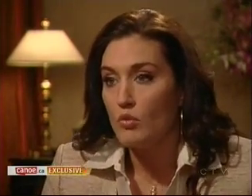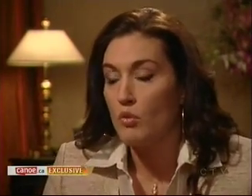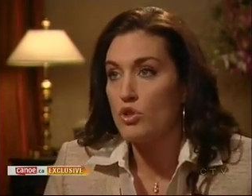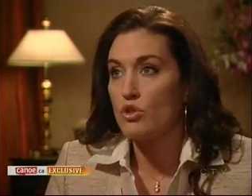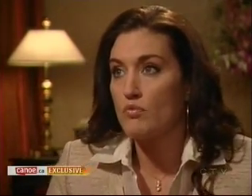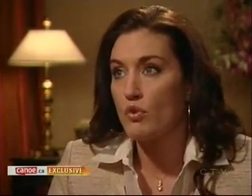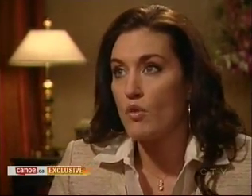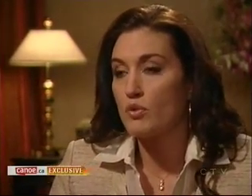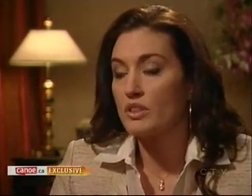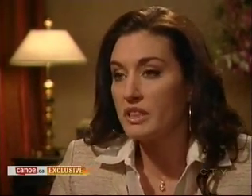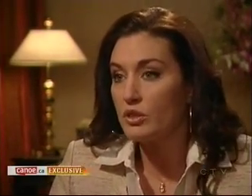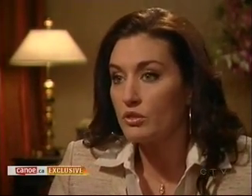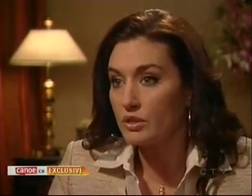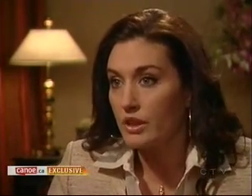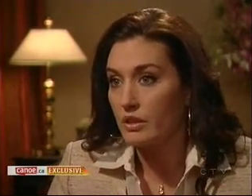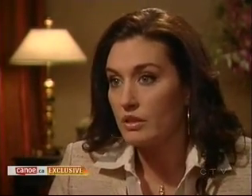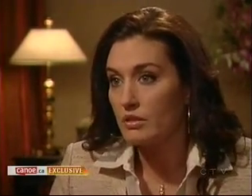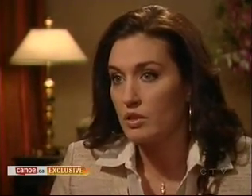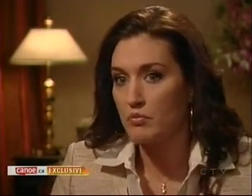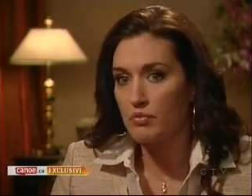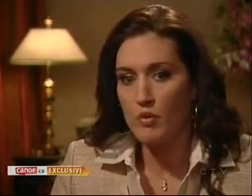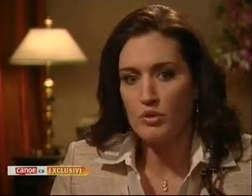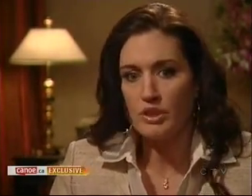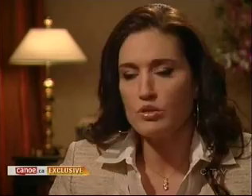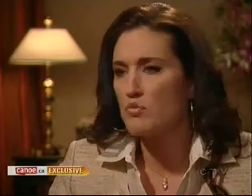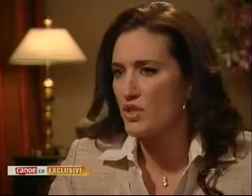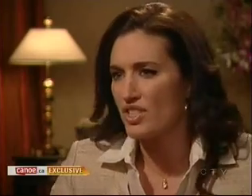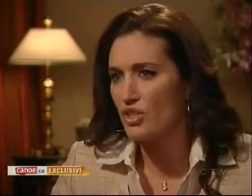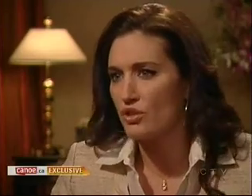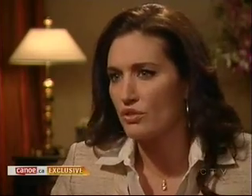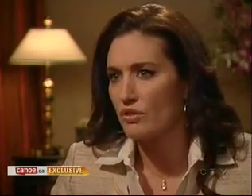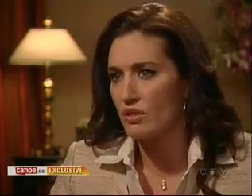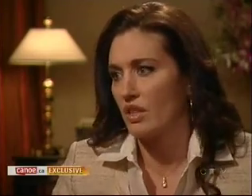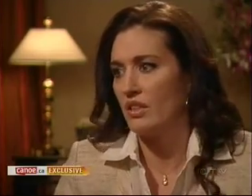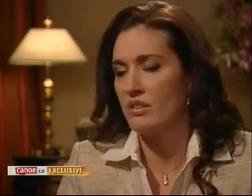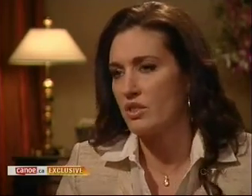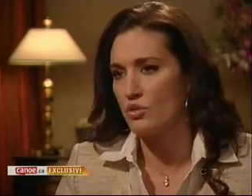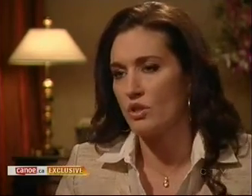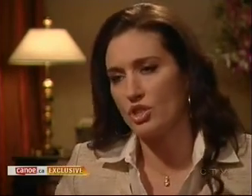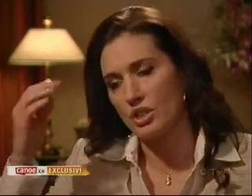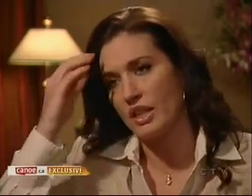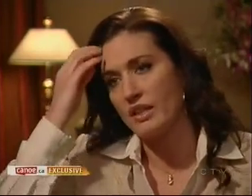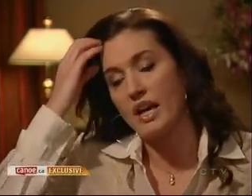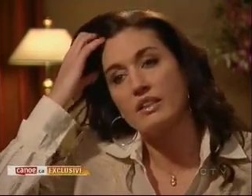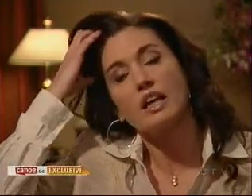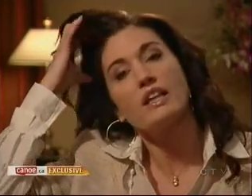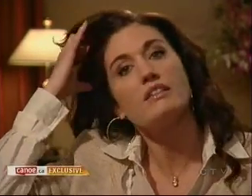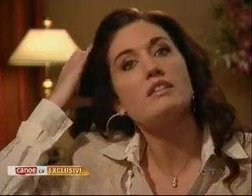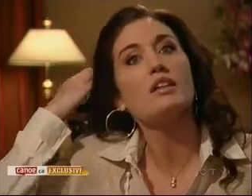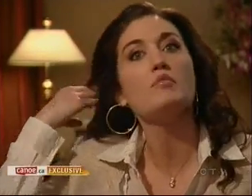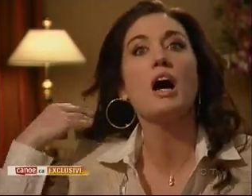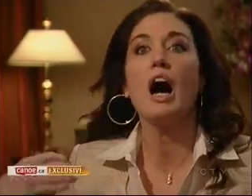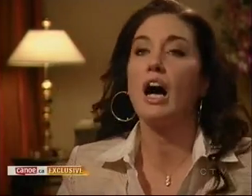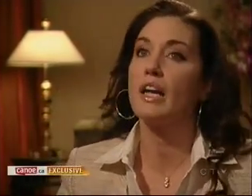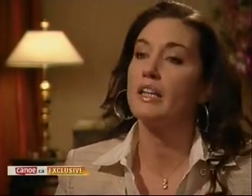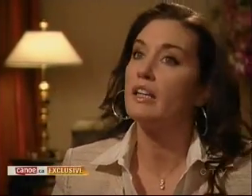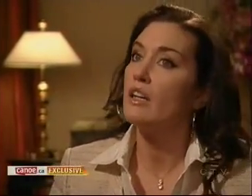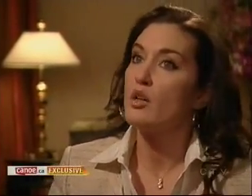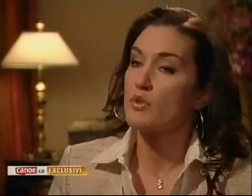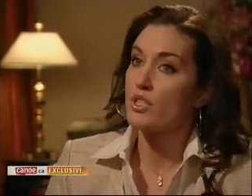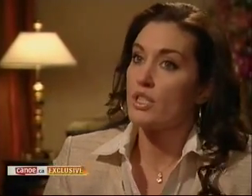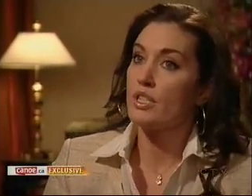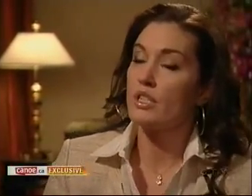do. What was the proper legal thing, the proper legal procedures in a situation like that. And